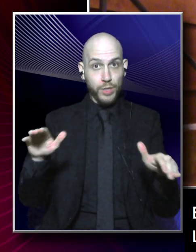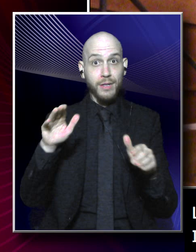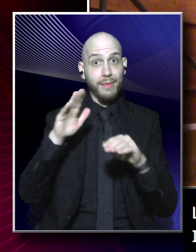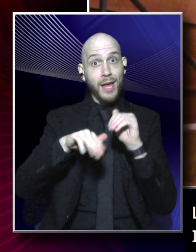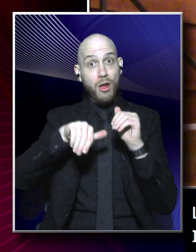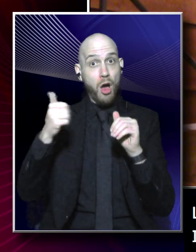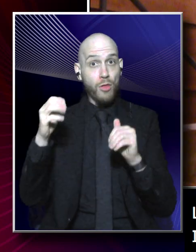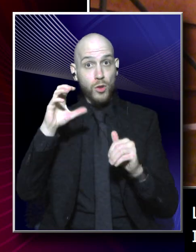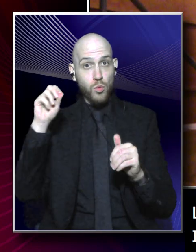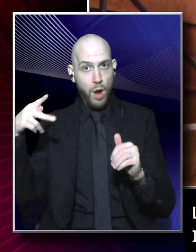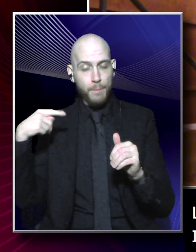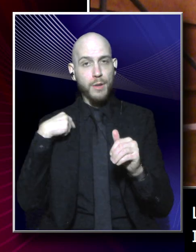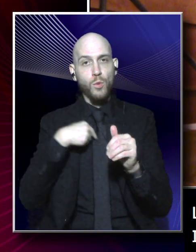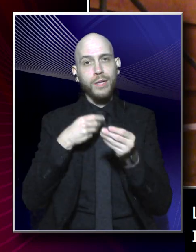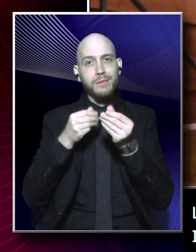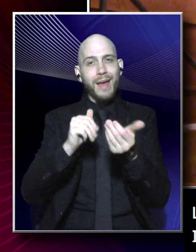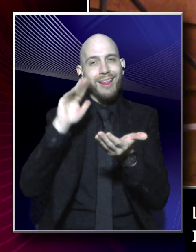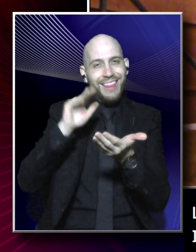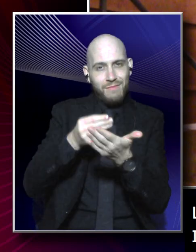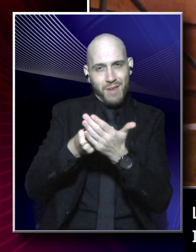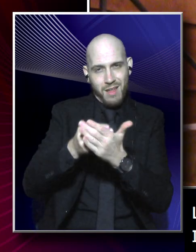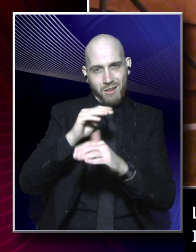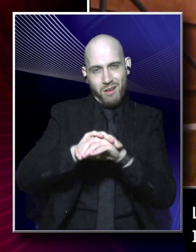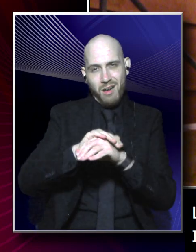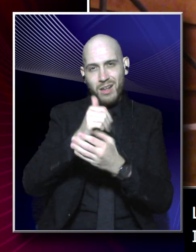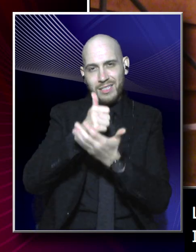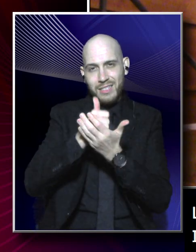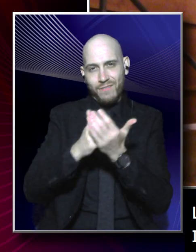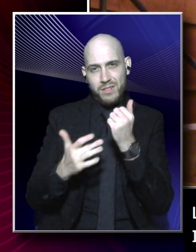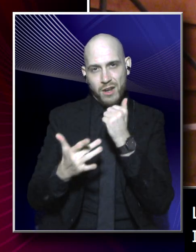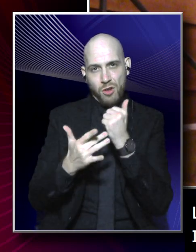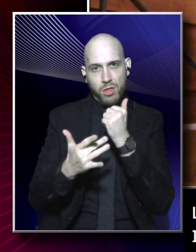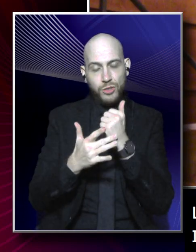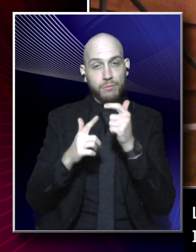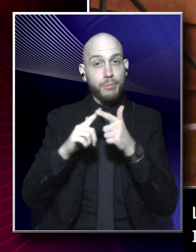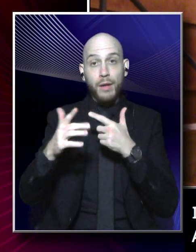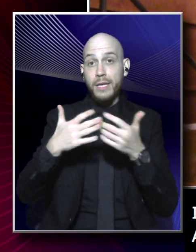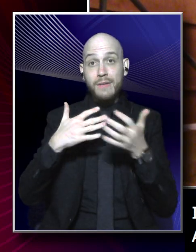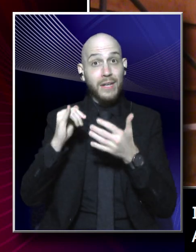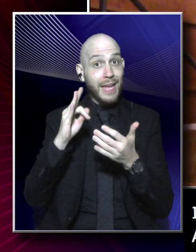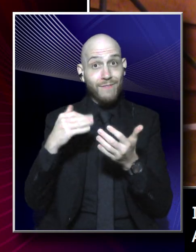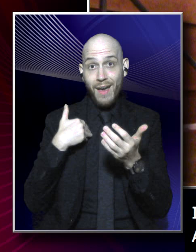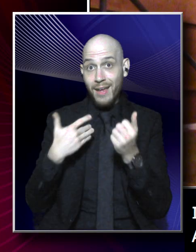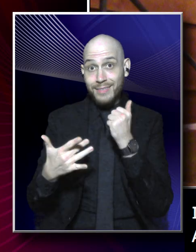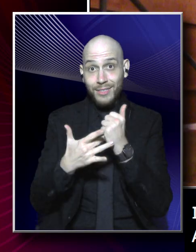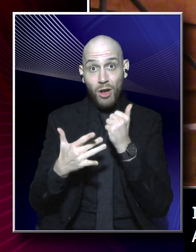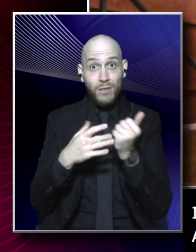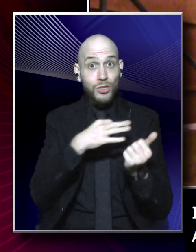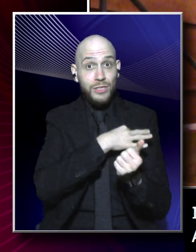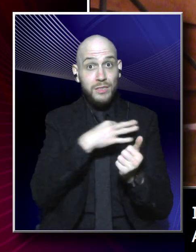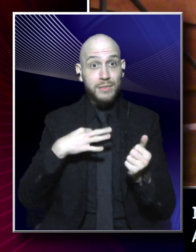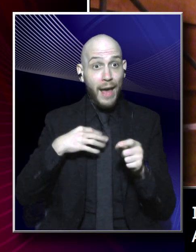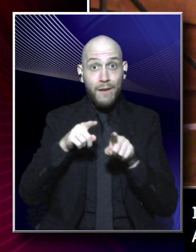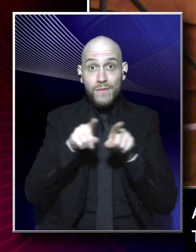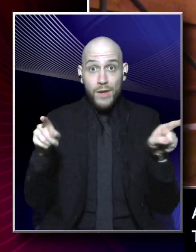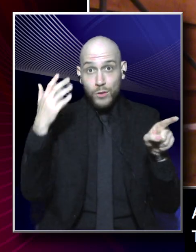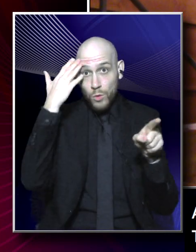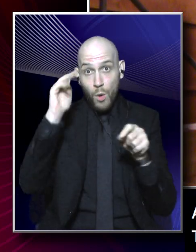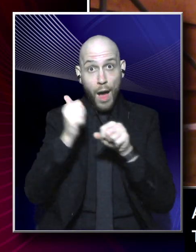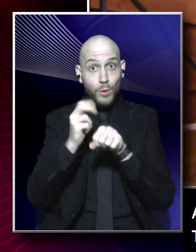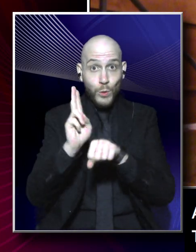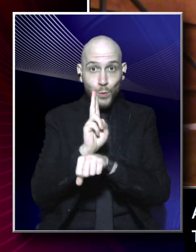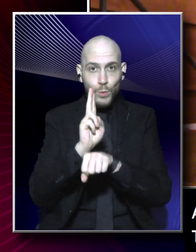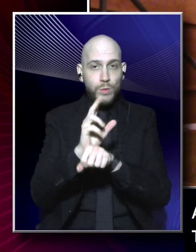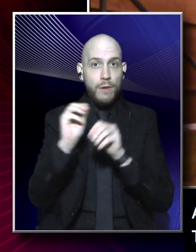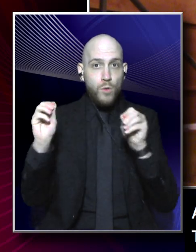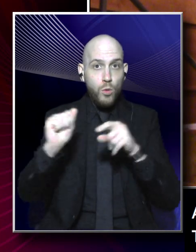than their other counterparts on assistive technology. But even if they had technology, the staff there wouldn't know how to use it, and they have no training support to